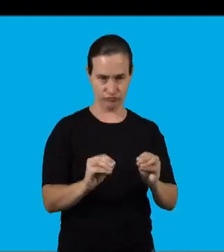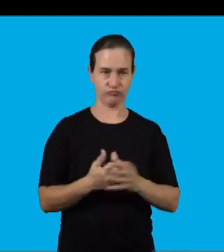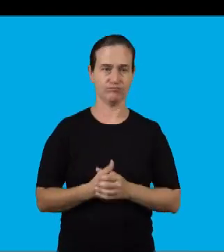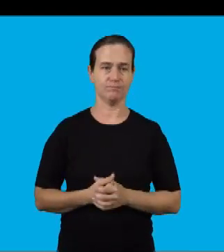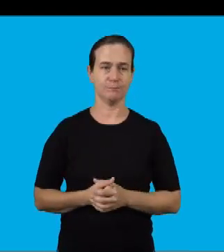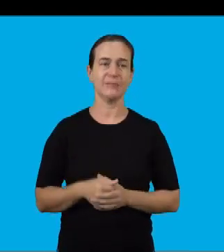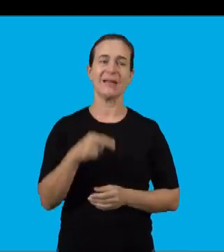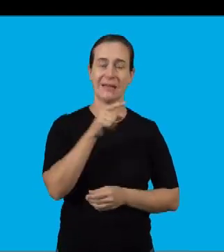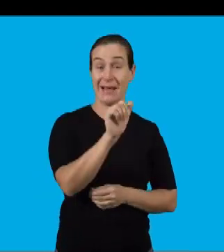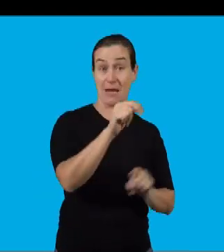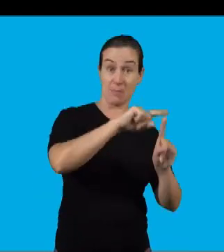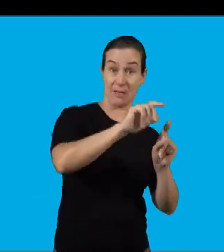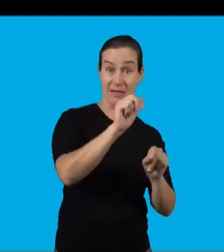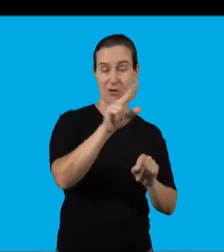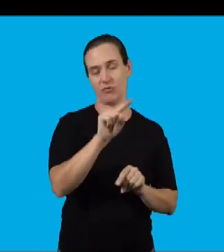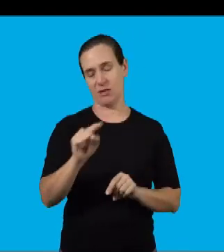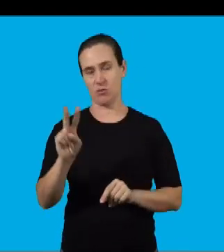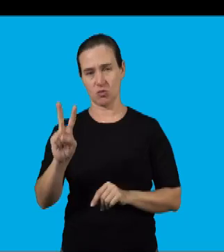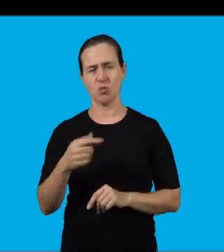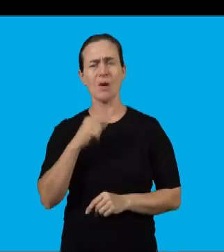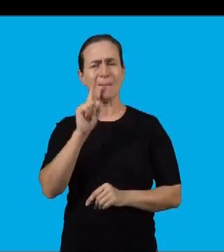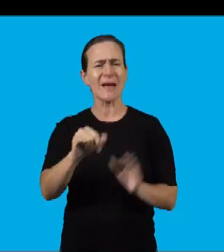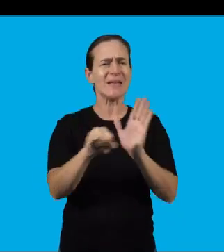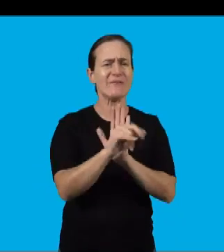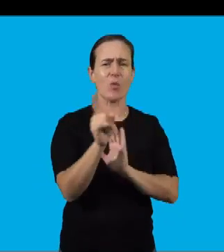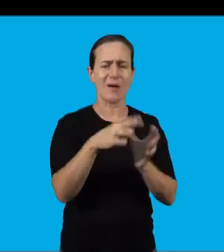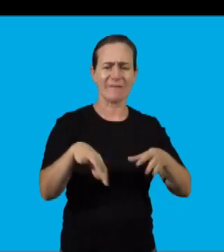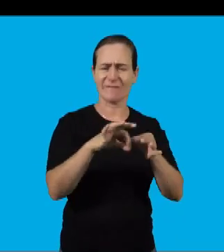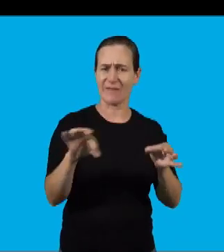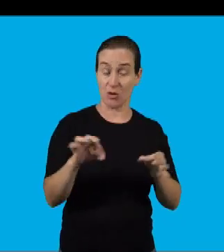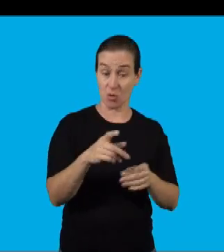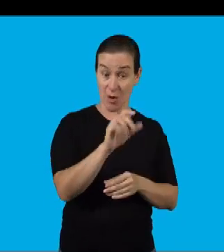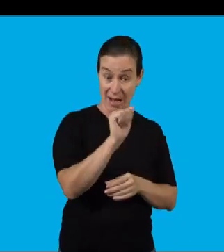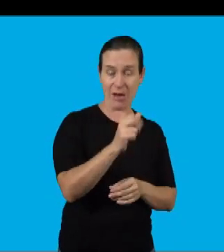equals to 2. Now we are asked to find A in terms of r.